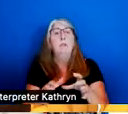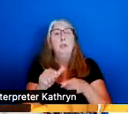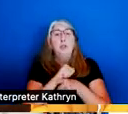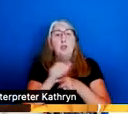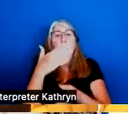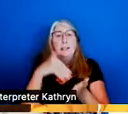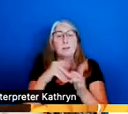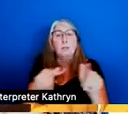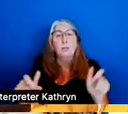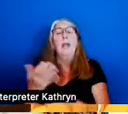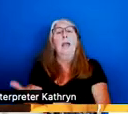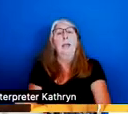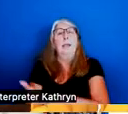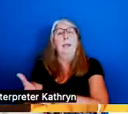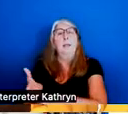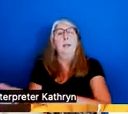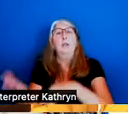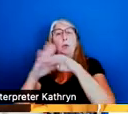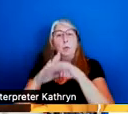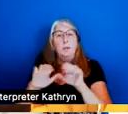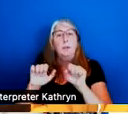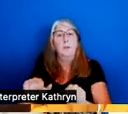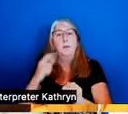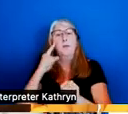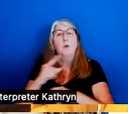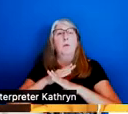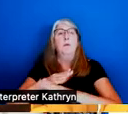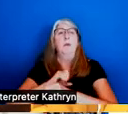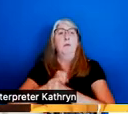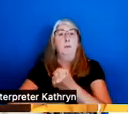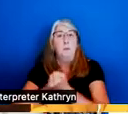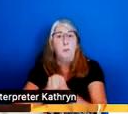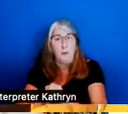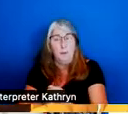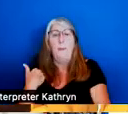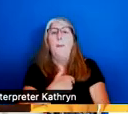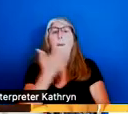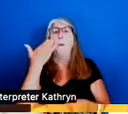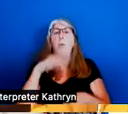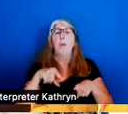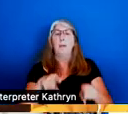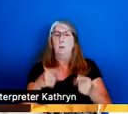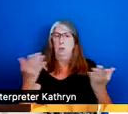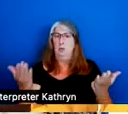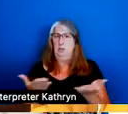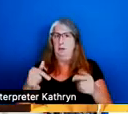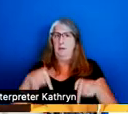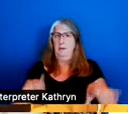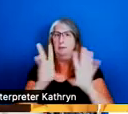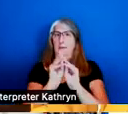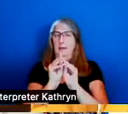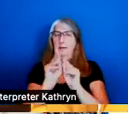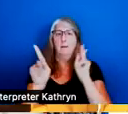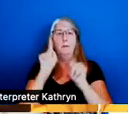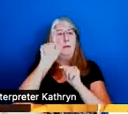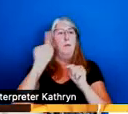increased possibilities for prevention supports. We know that as we're on this call, that there are people